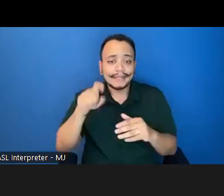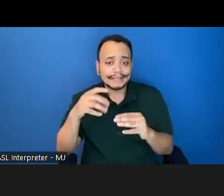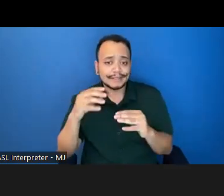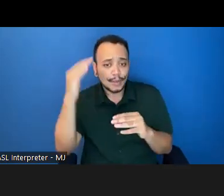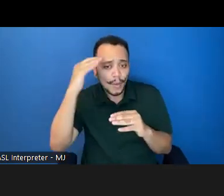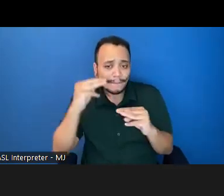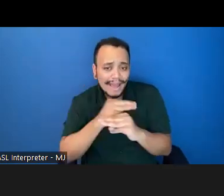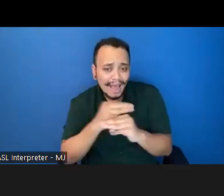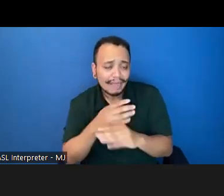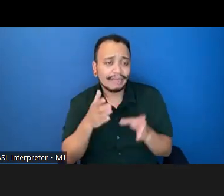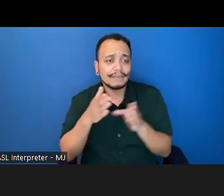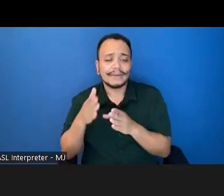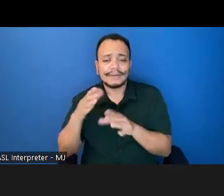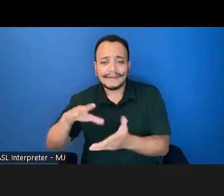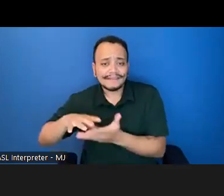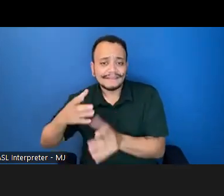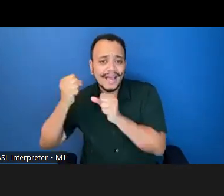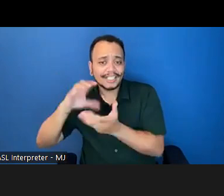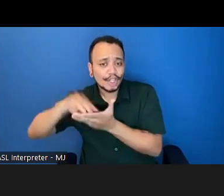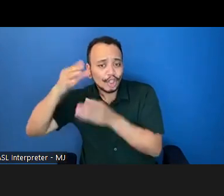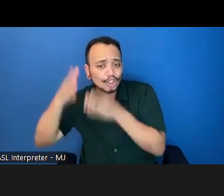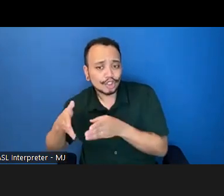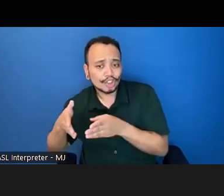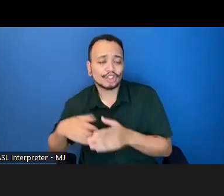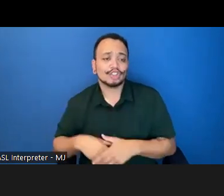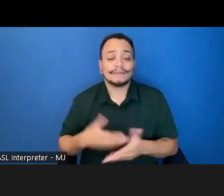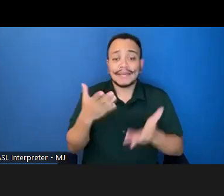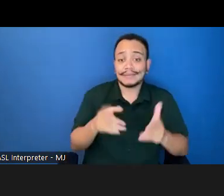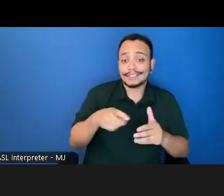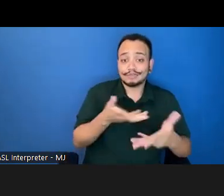learner, and great customer service abilities.